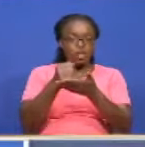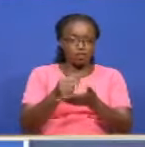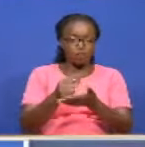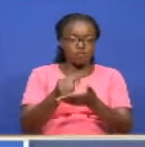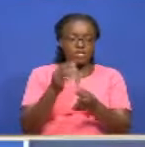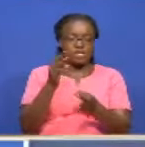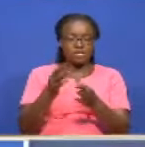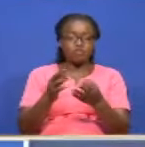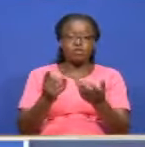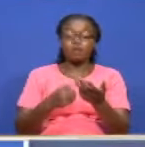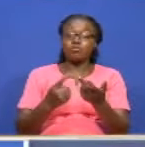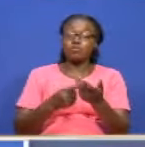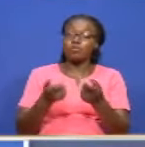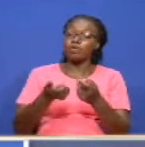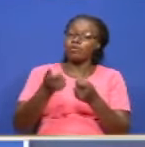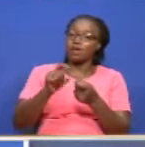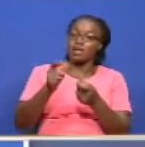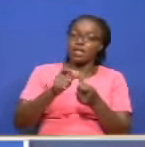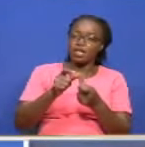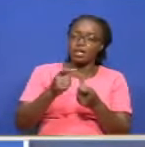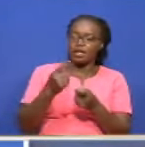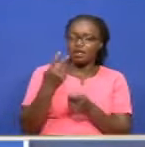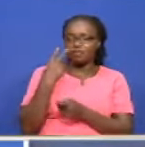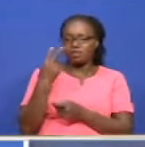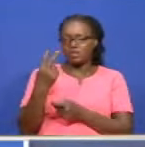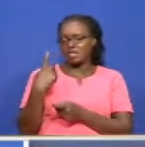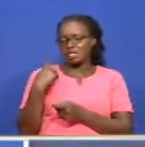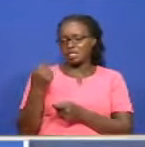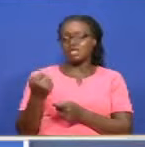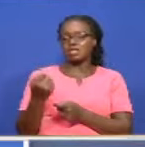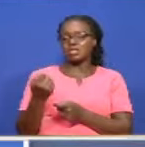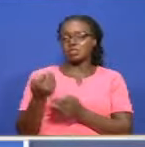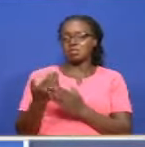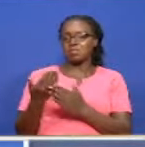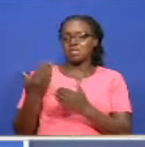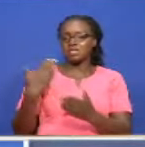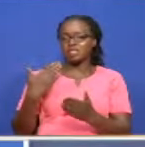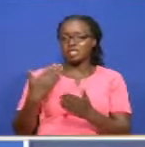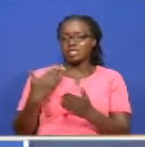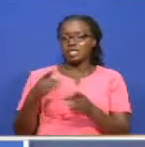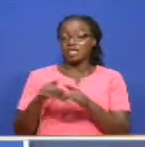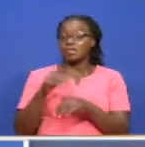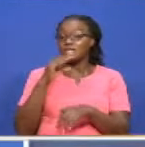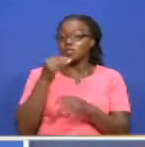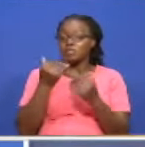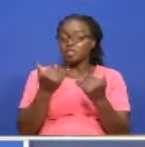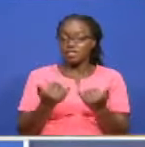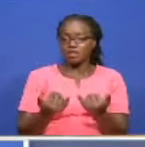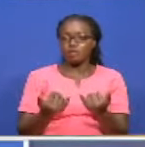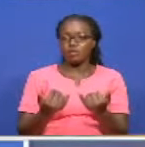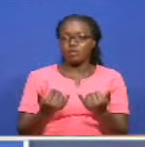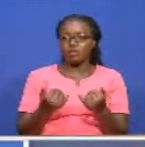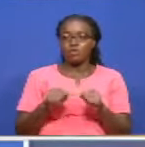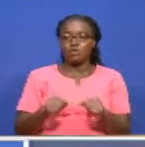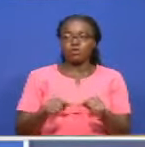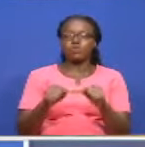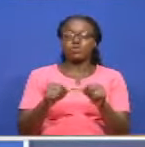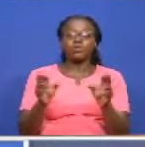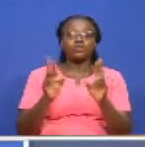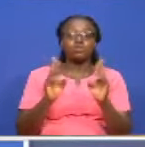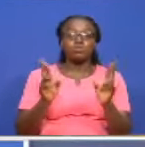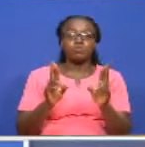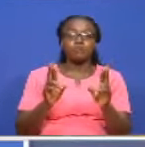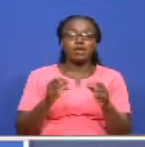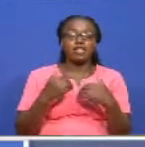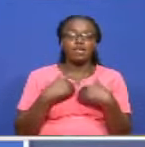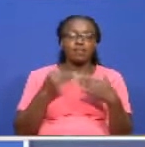rise as we've been seeing in the recent past. So as I speak right now, we're continuing to prepare and get more